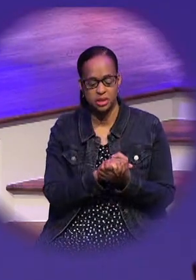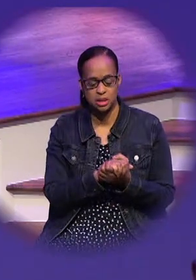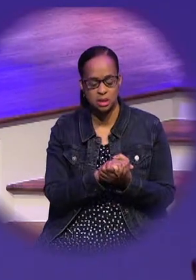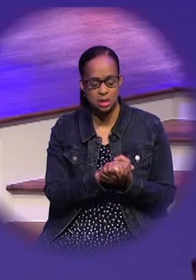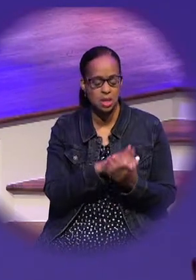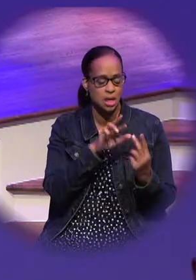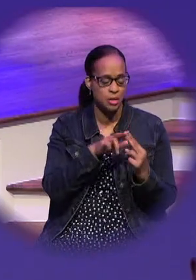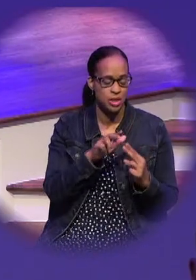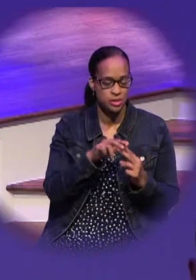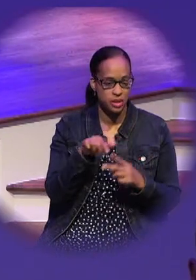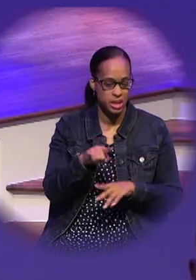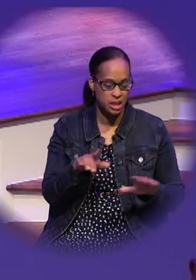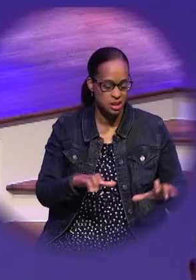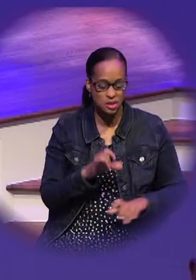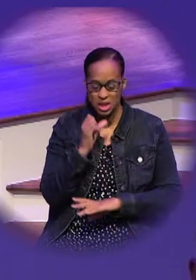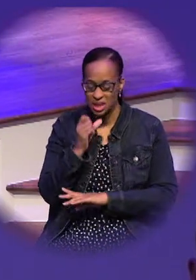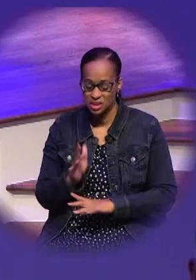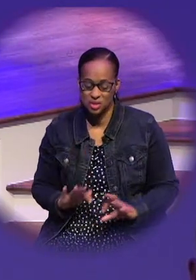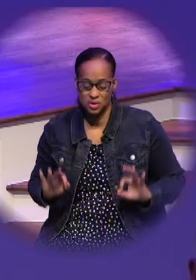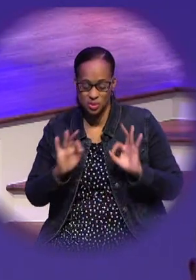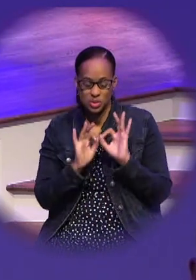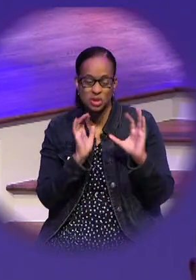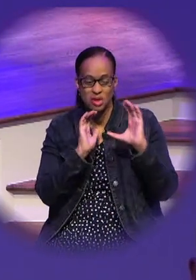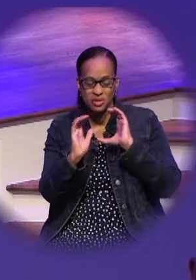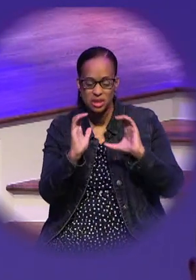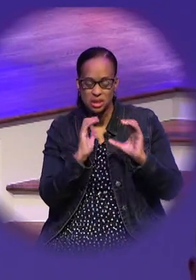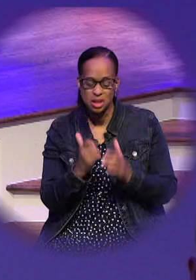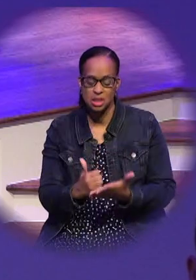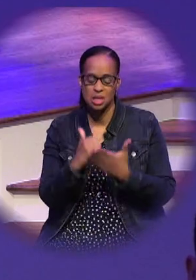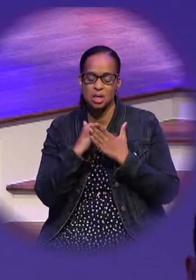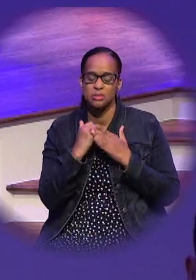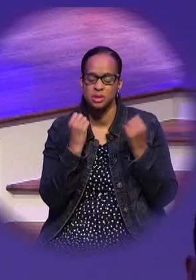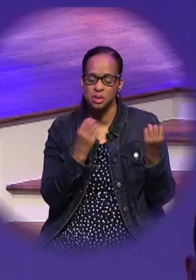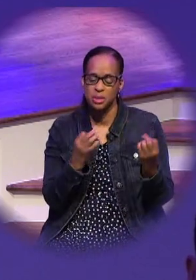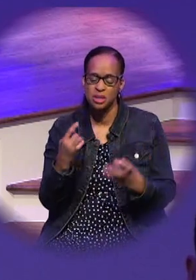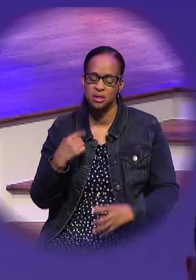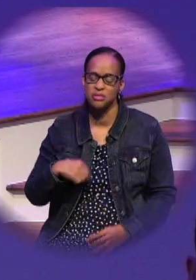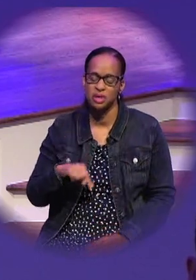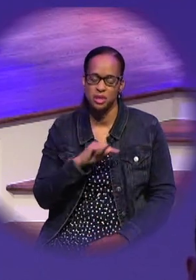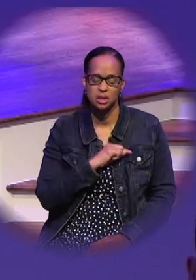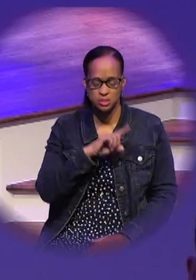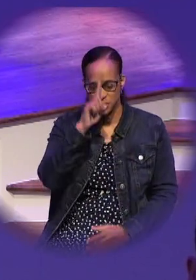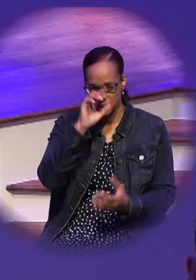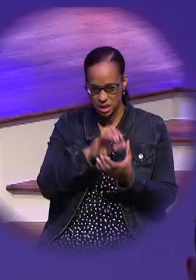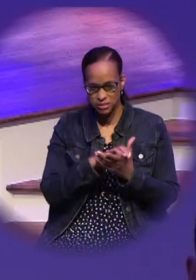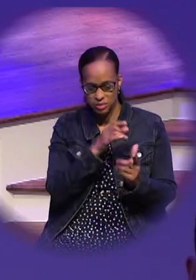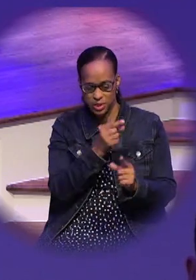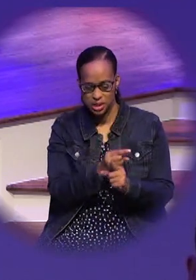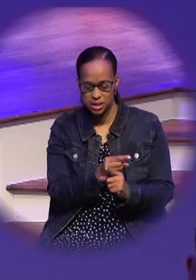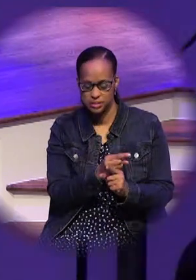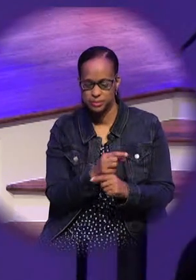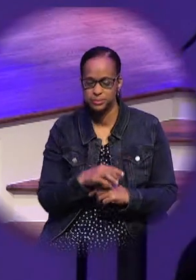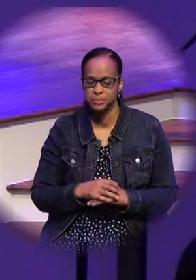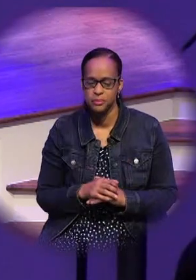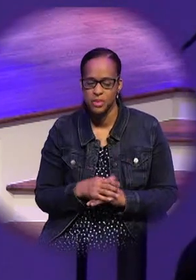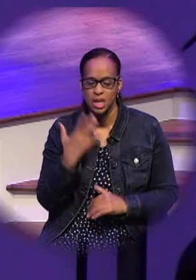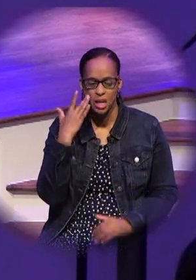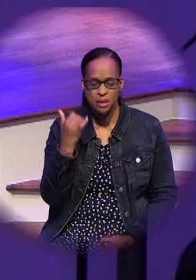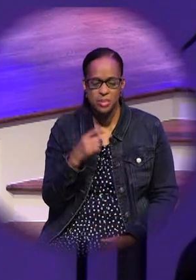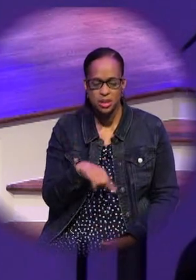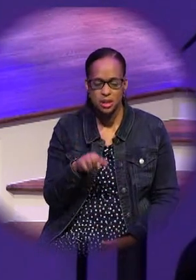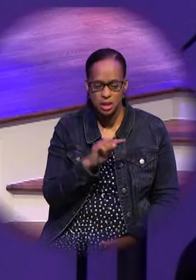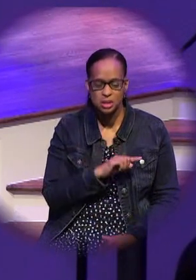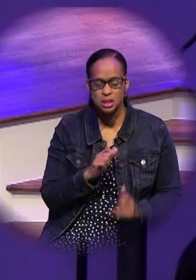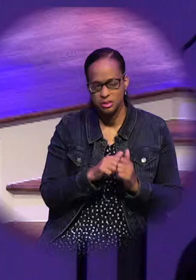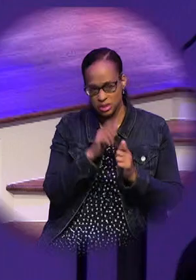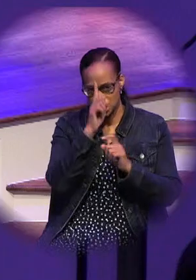he did or not, this crucial conversation has helped so many of us believe, hasn't it? Because it's given us the perfect